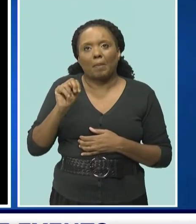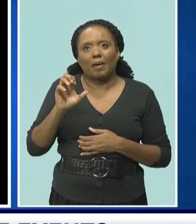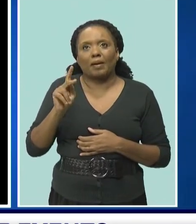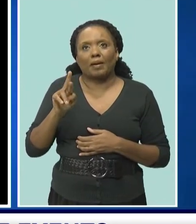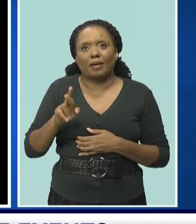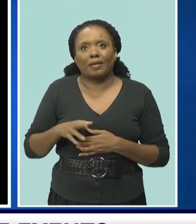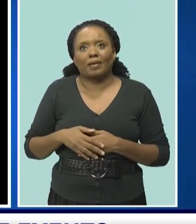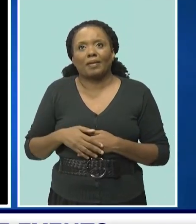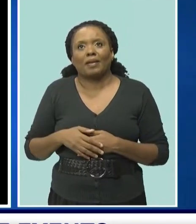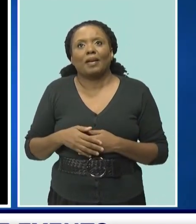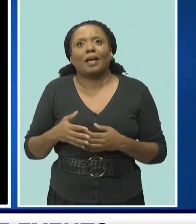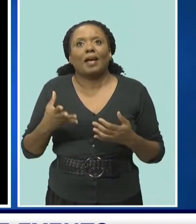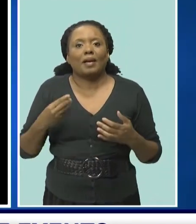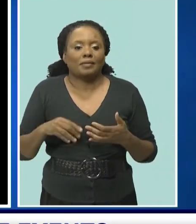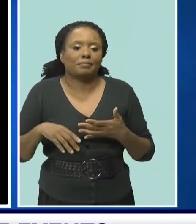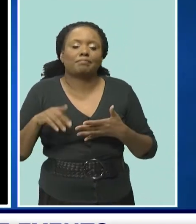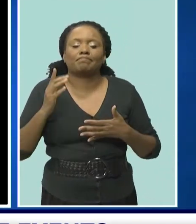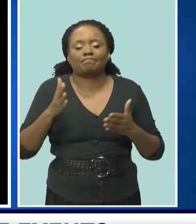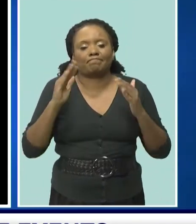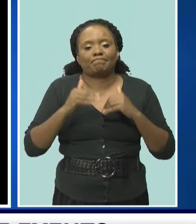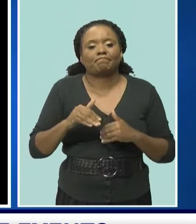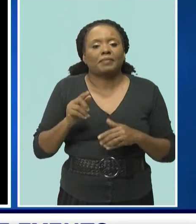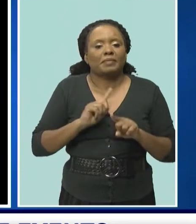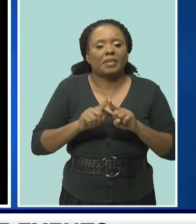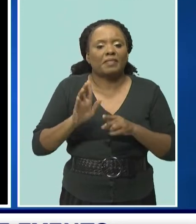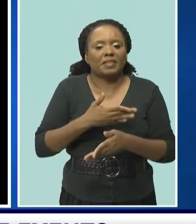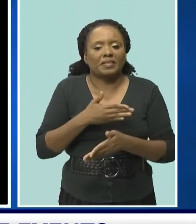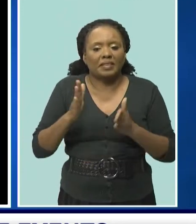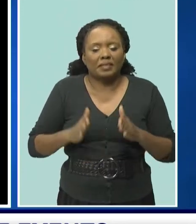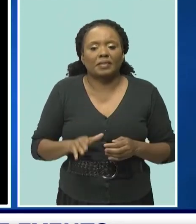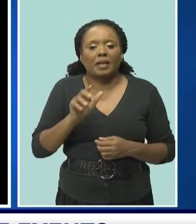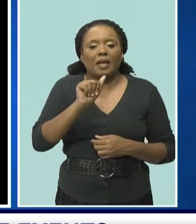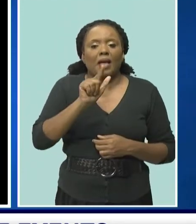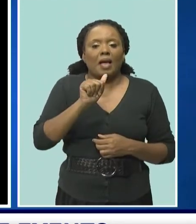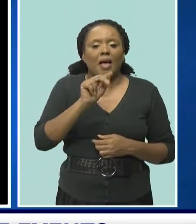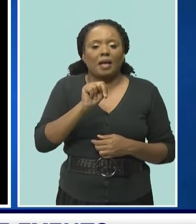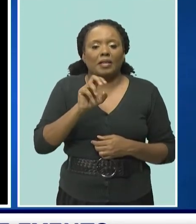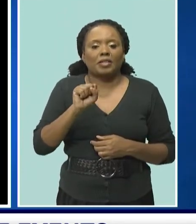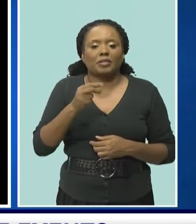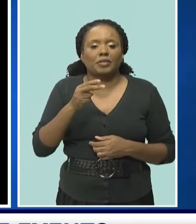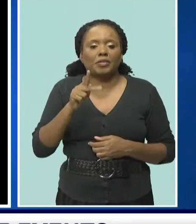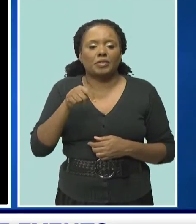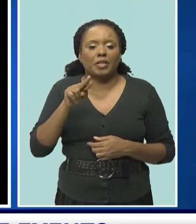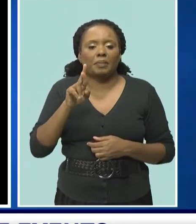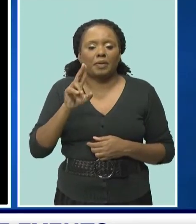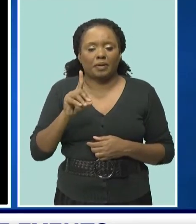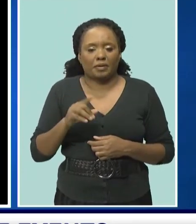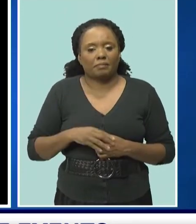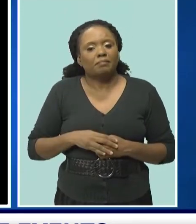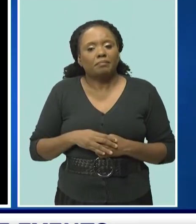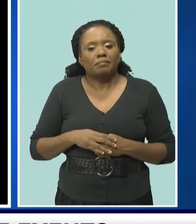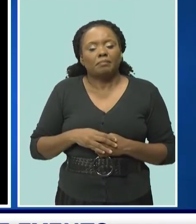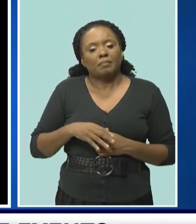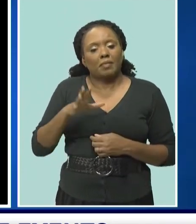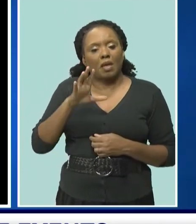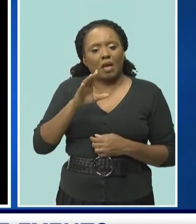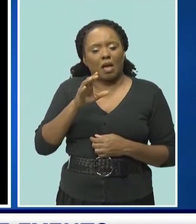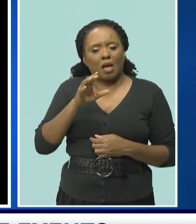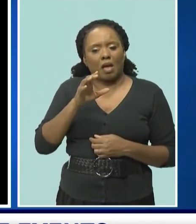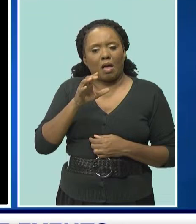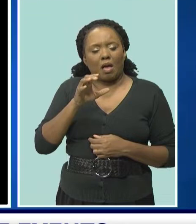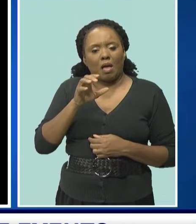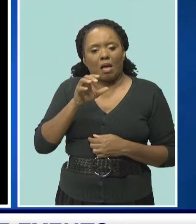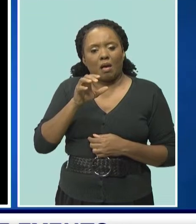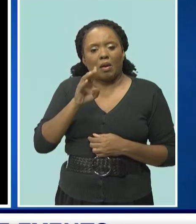start counting. Alan Shepard, Alex Cage, Biggie Irie, Bruce Almighty, Brutal